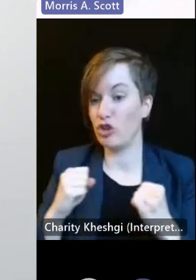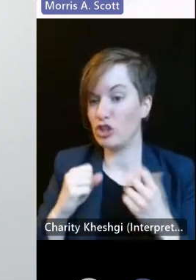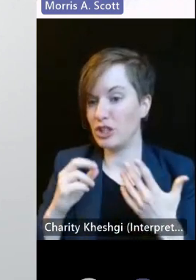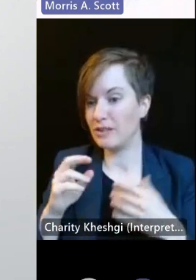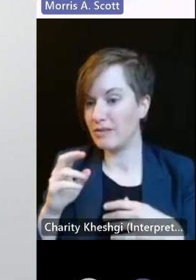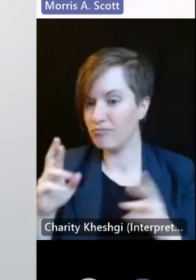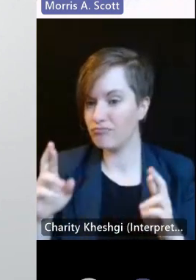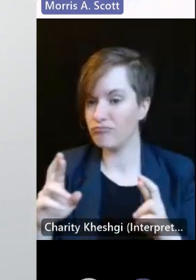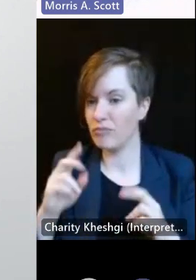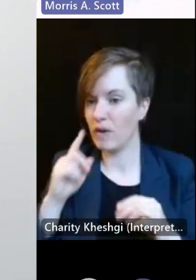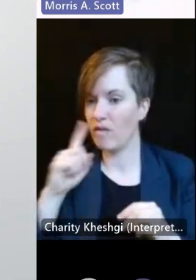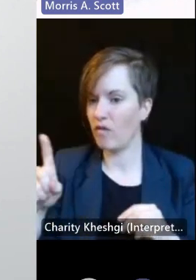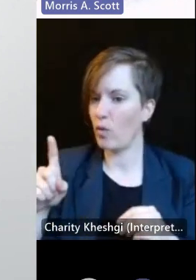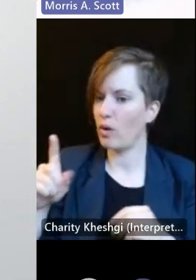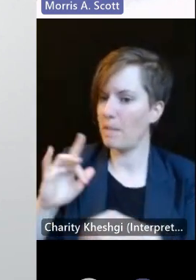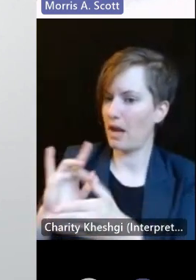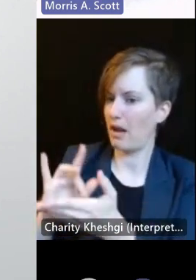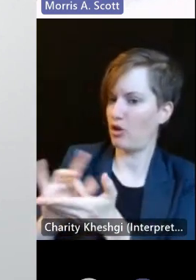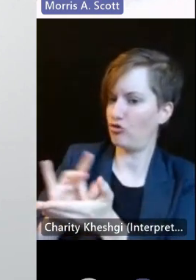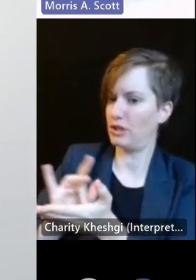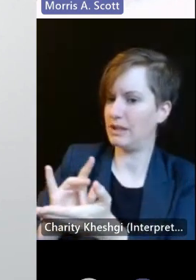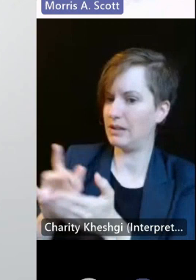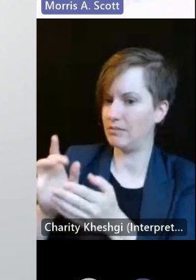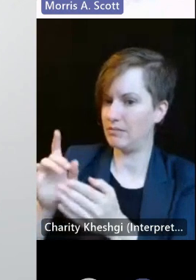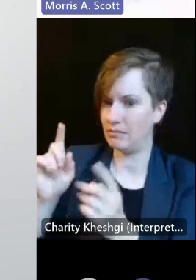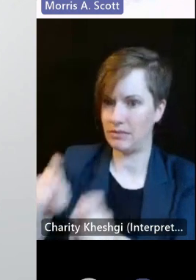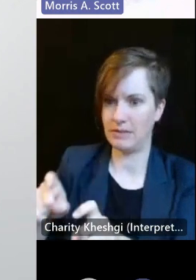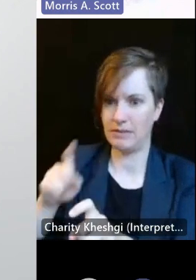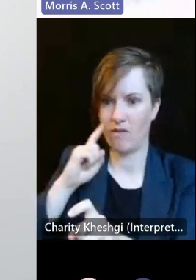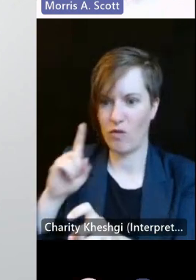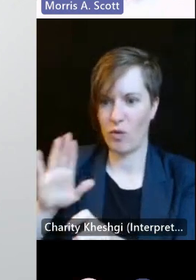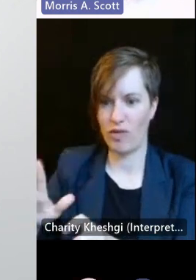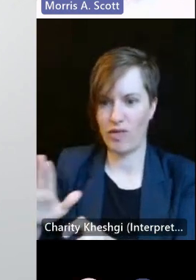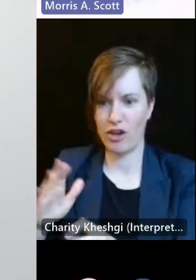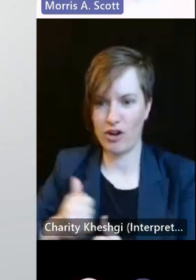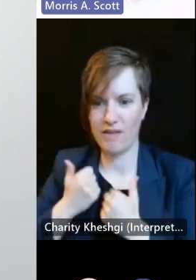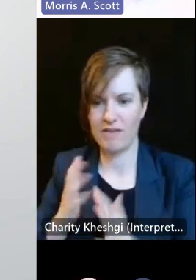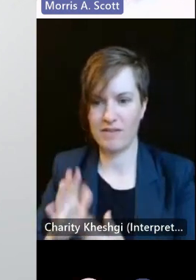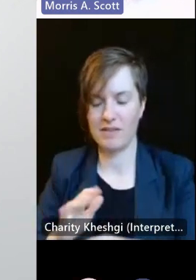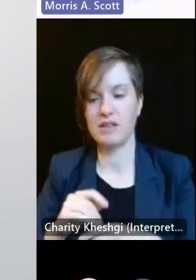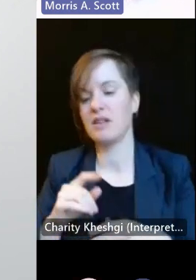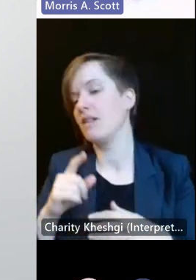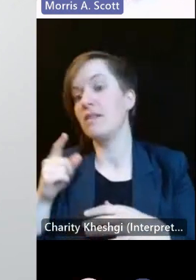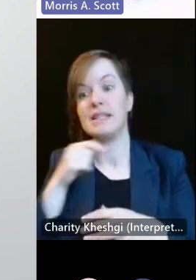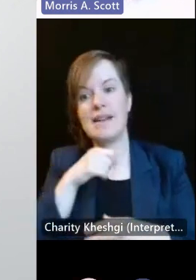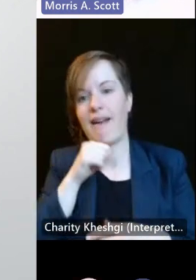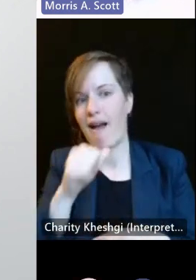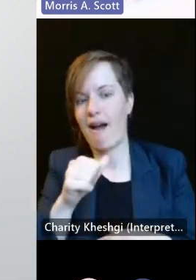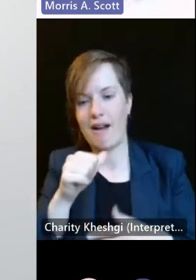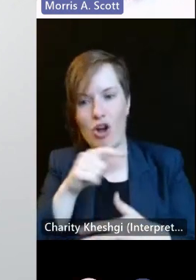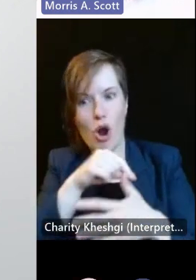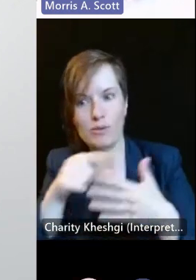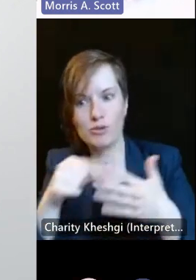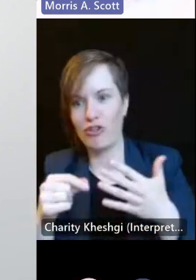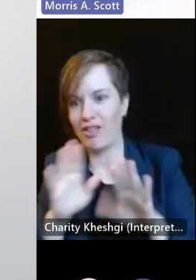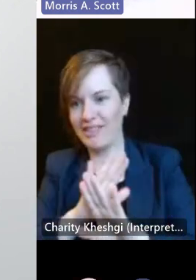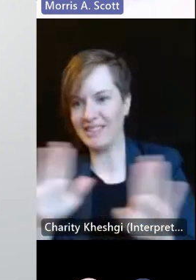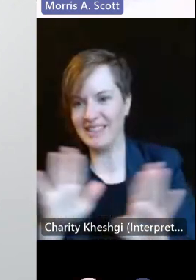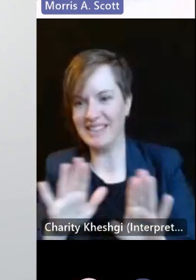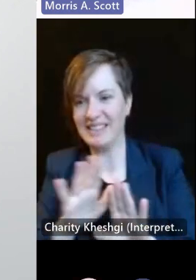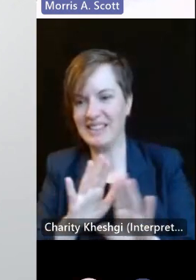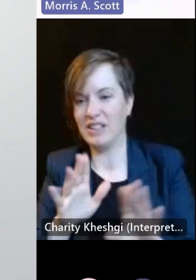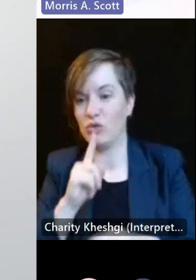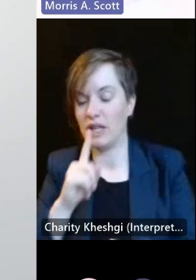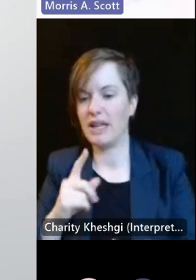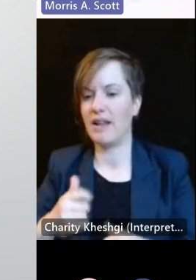now, these are not optional items, but these are necessities. These are life-preserving necessities.